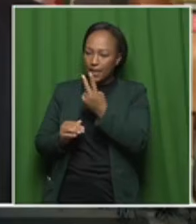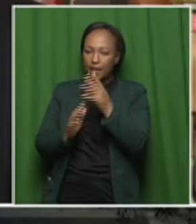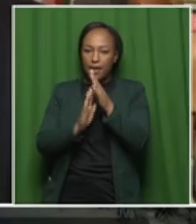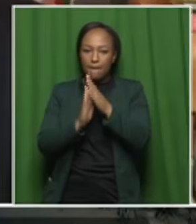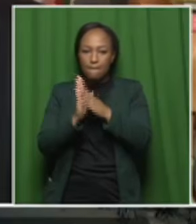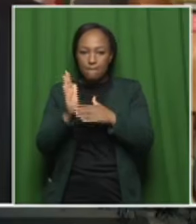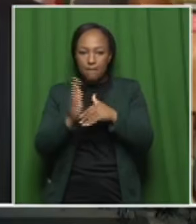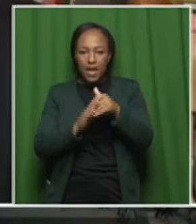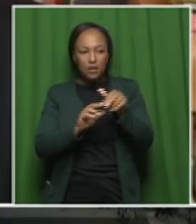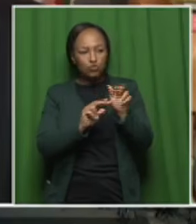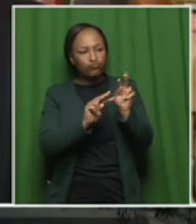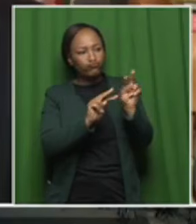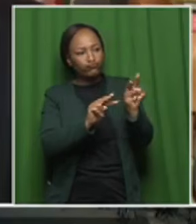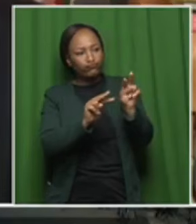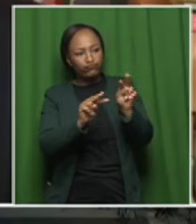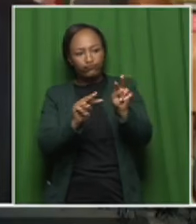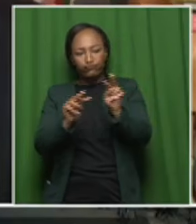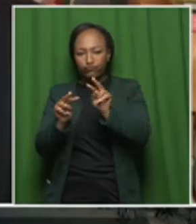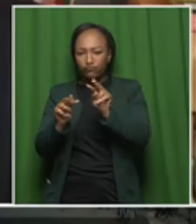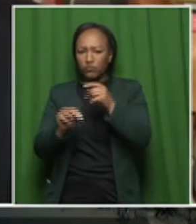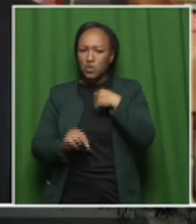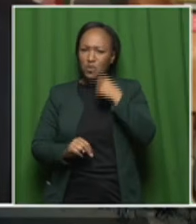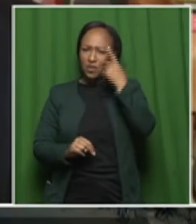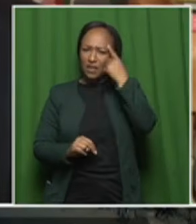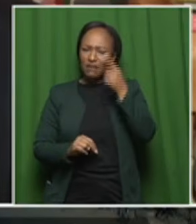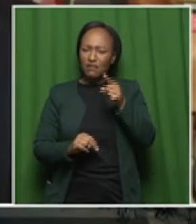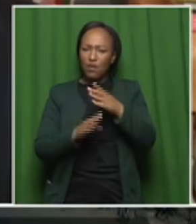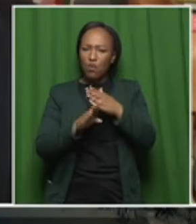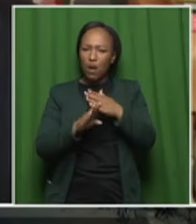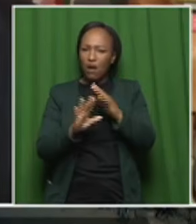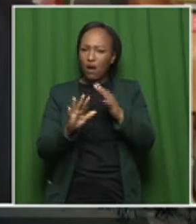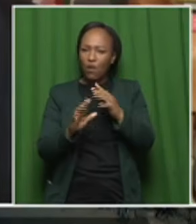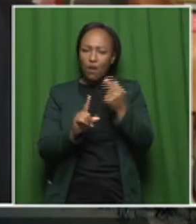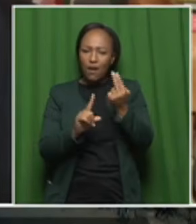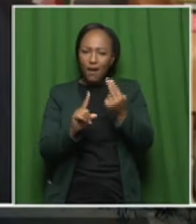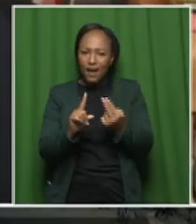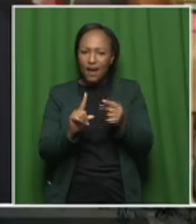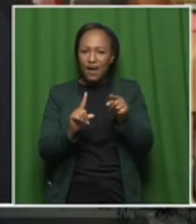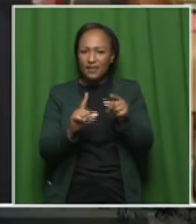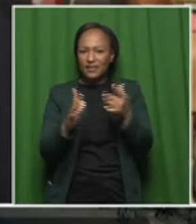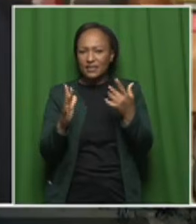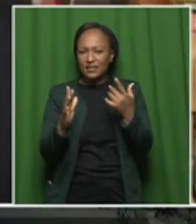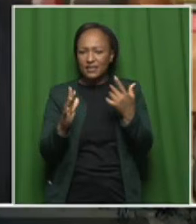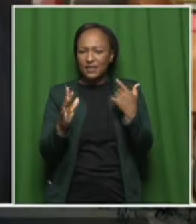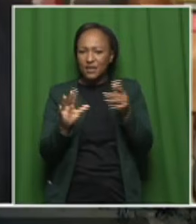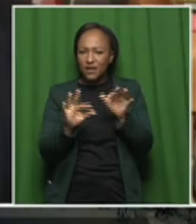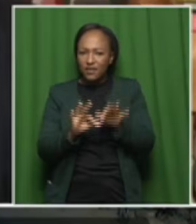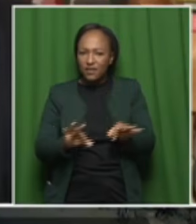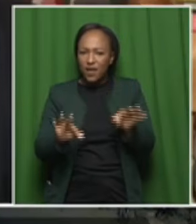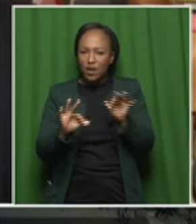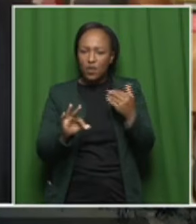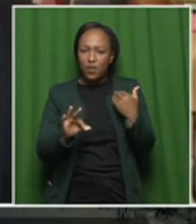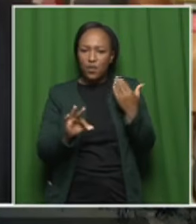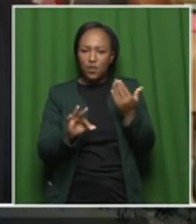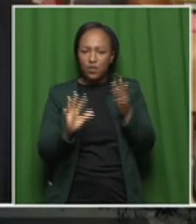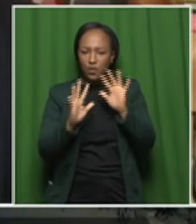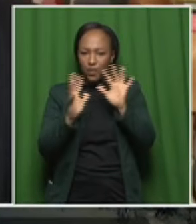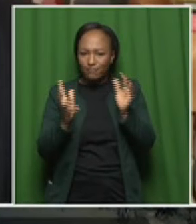well. What do you think that's also done for our art and the value, how we value and mark ourselves against the world?